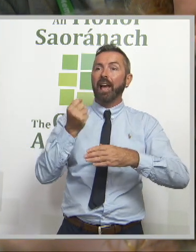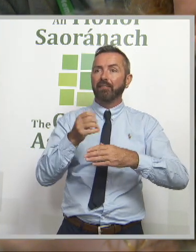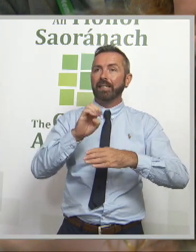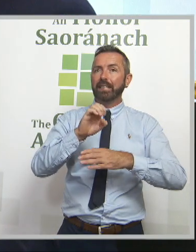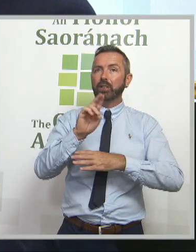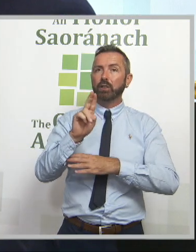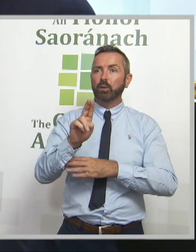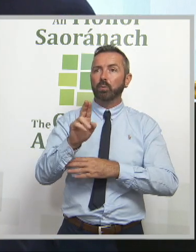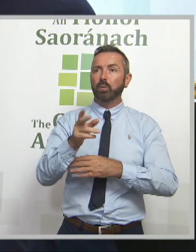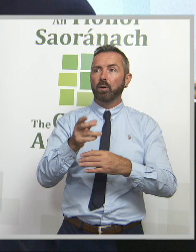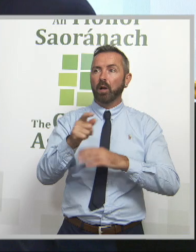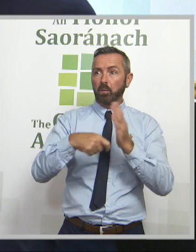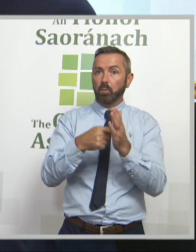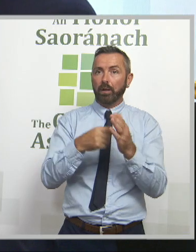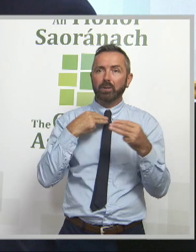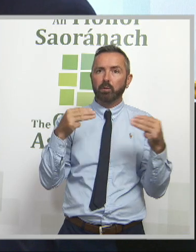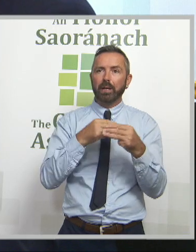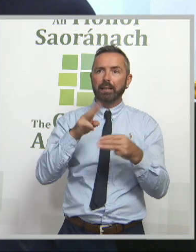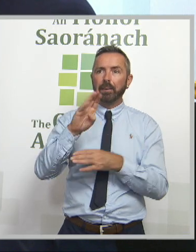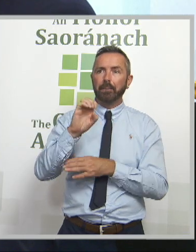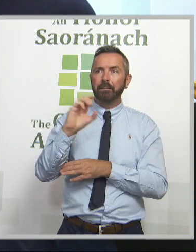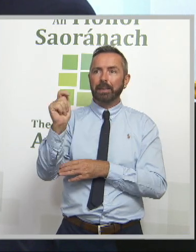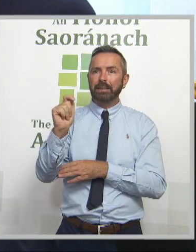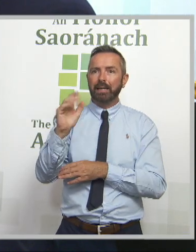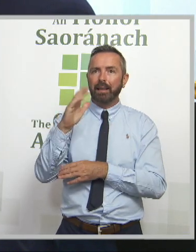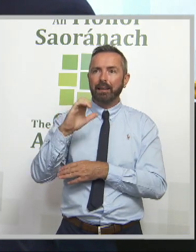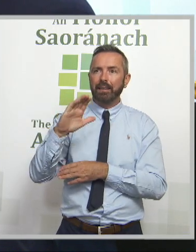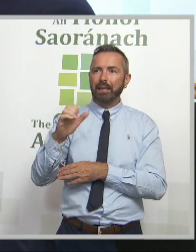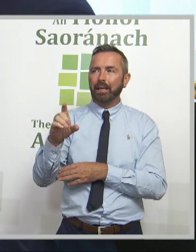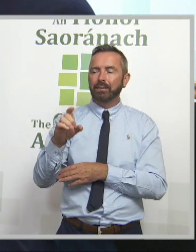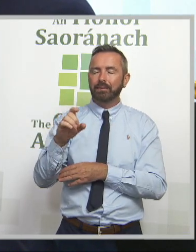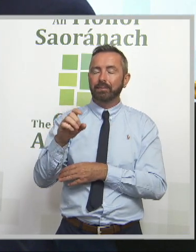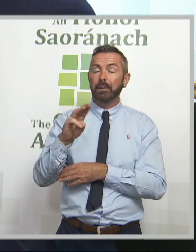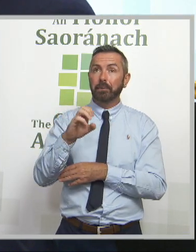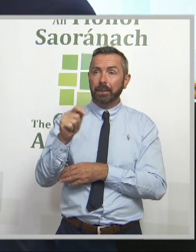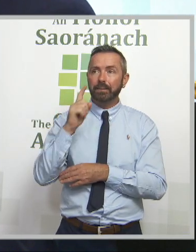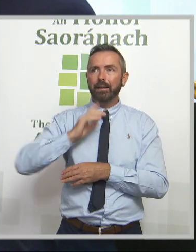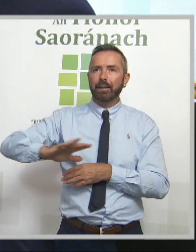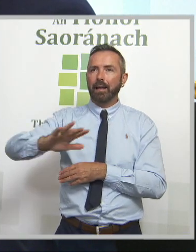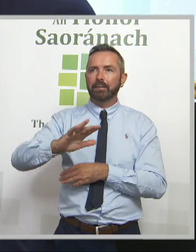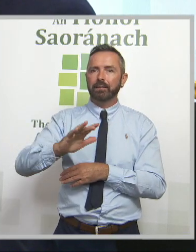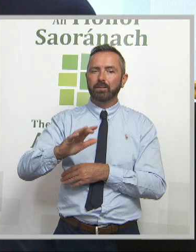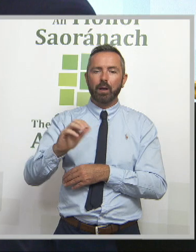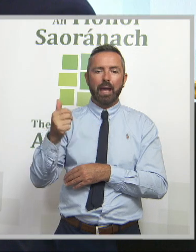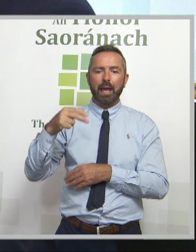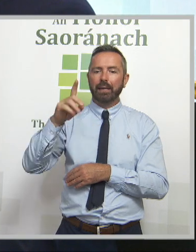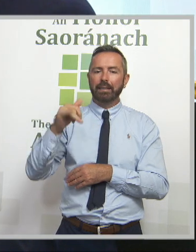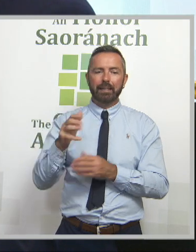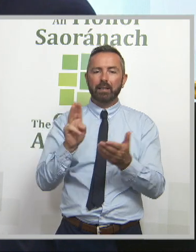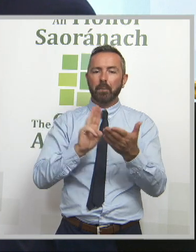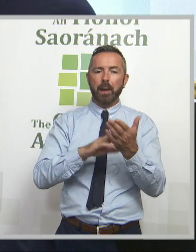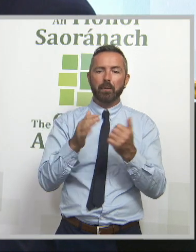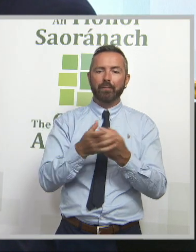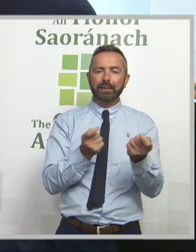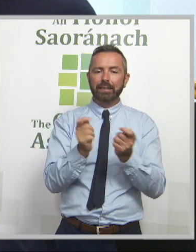protect peatlands. So Andy and Rebecca have been members of our steering group, which meets biannually. So we have been